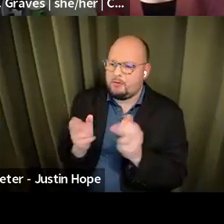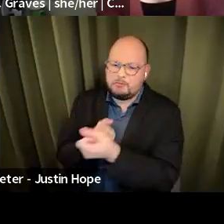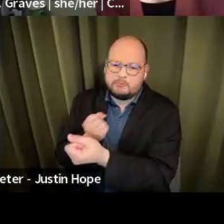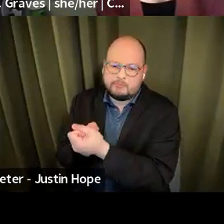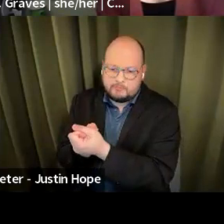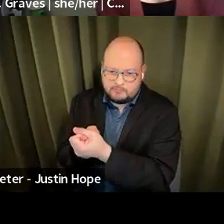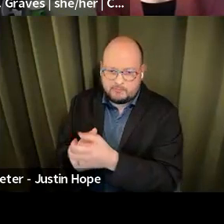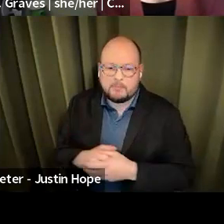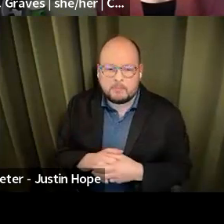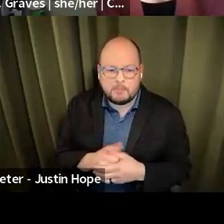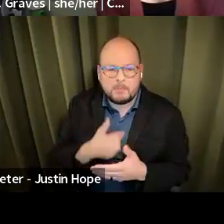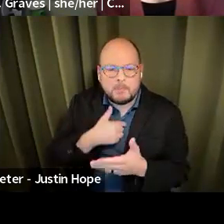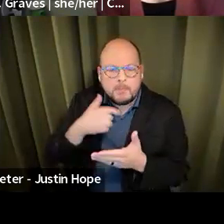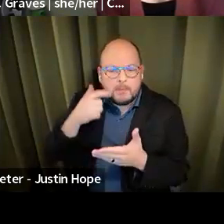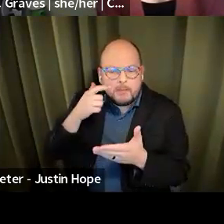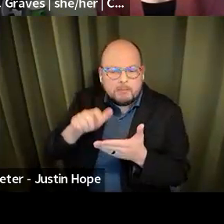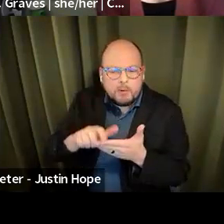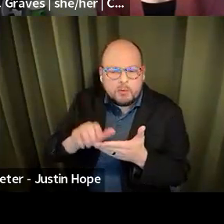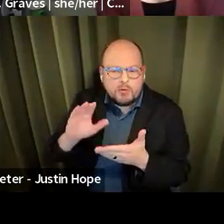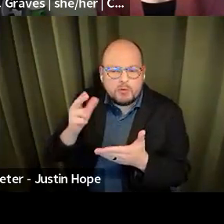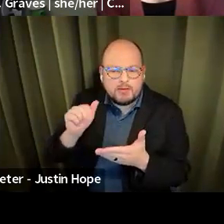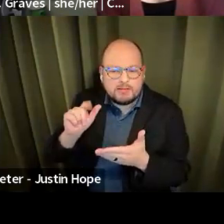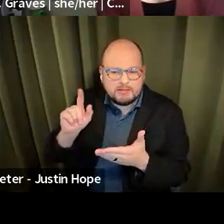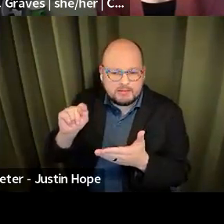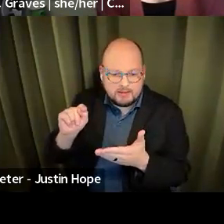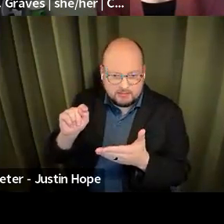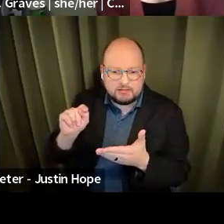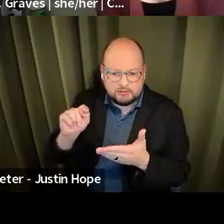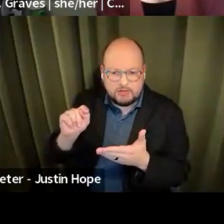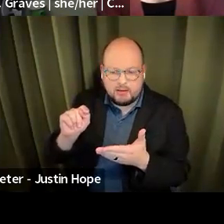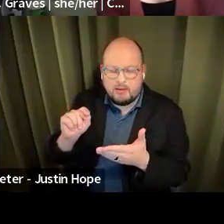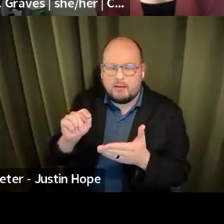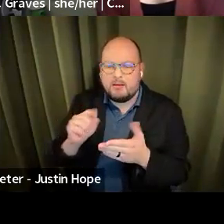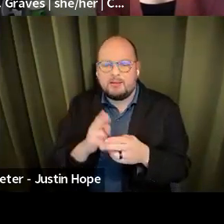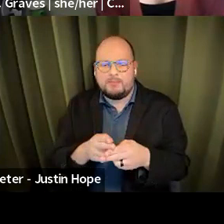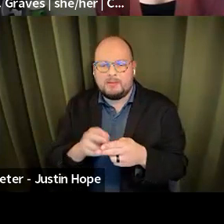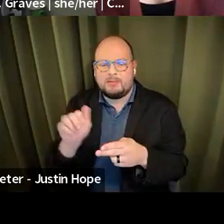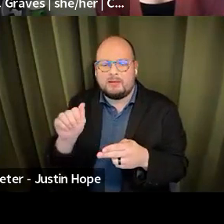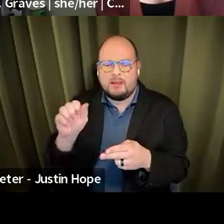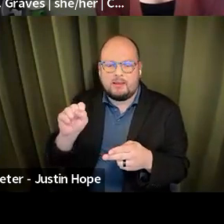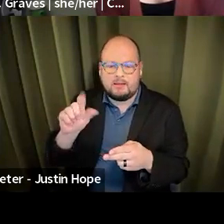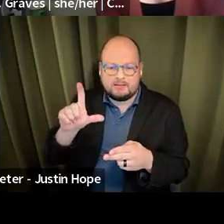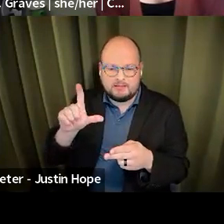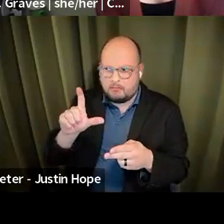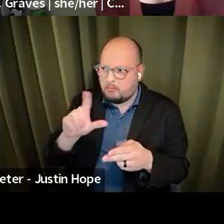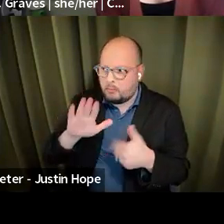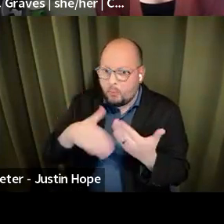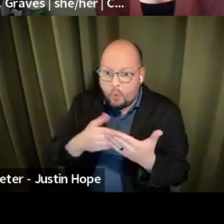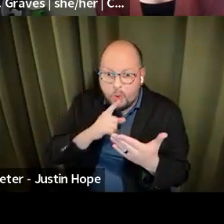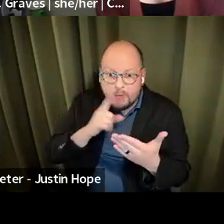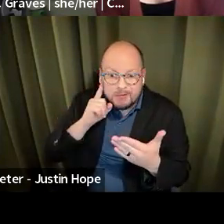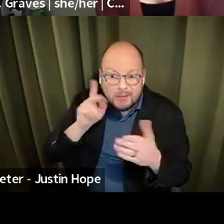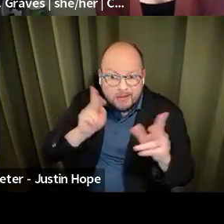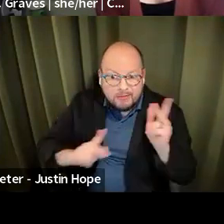in the chat, there was a question about American Sign Language. And, you know, well, don't all deaf people speak